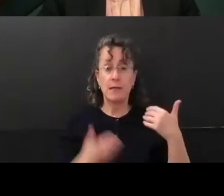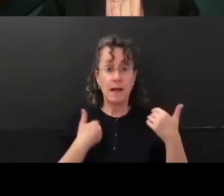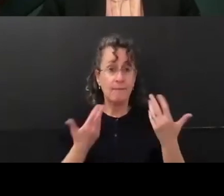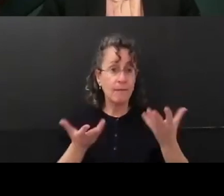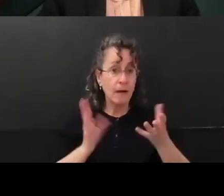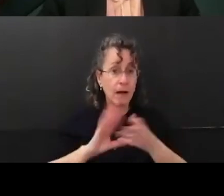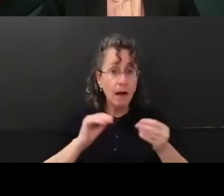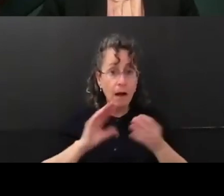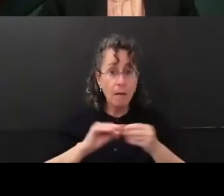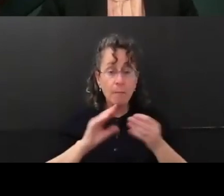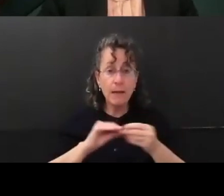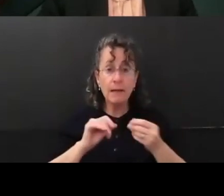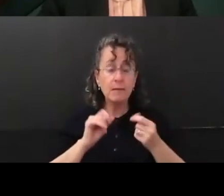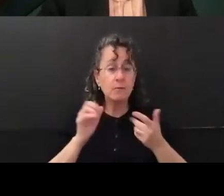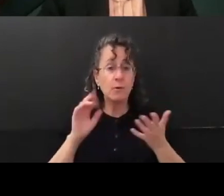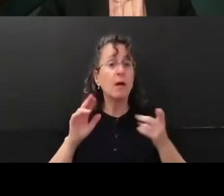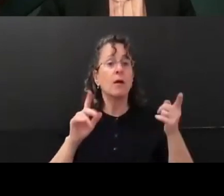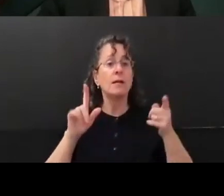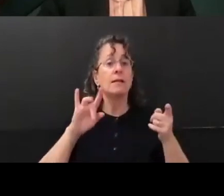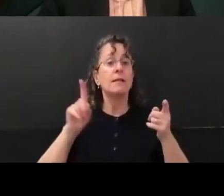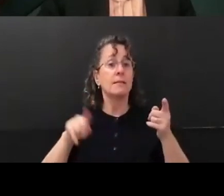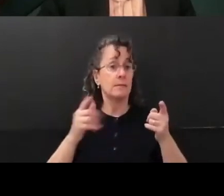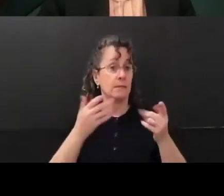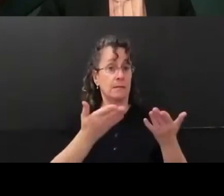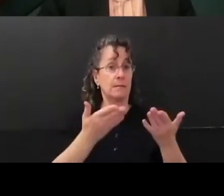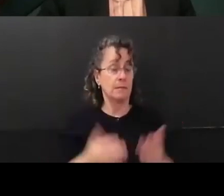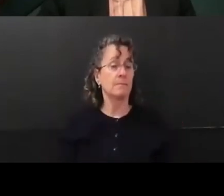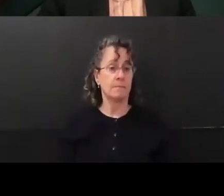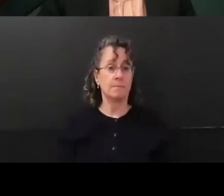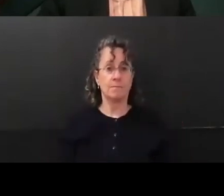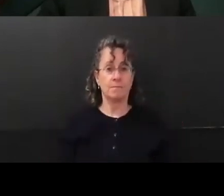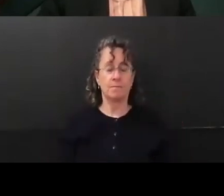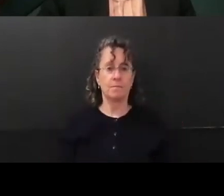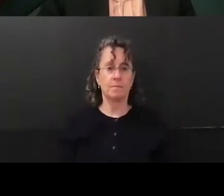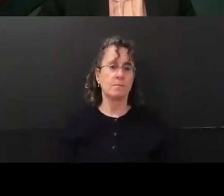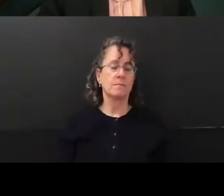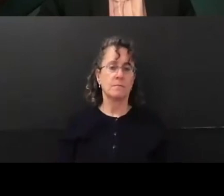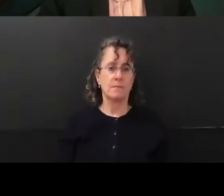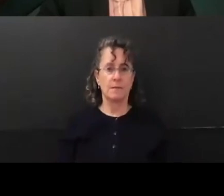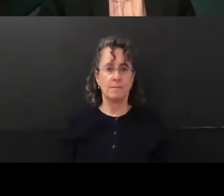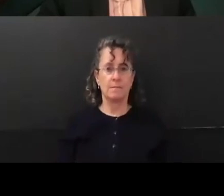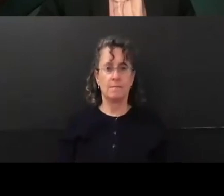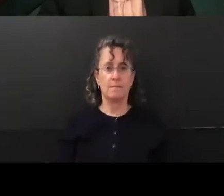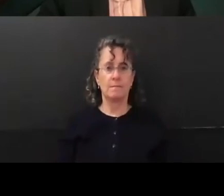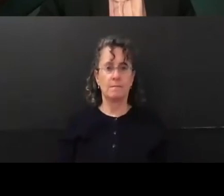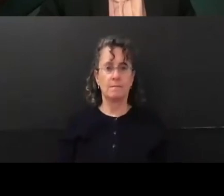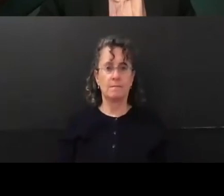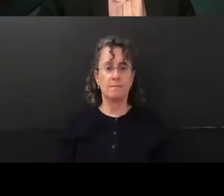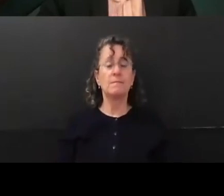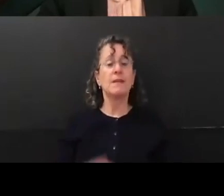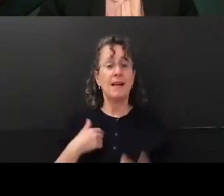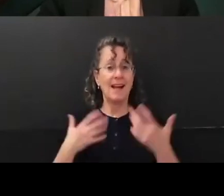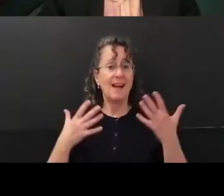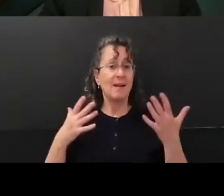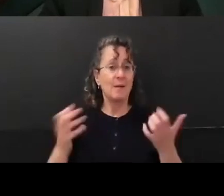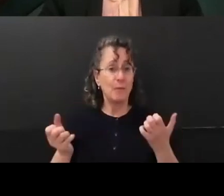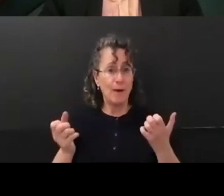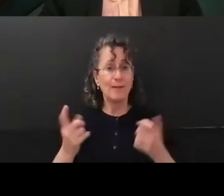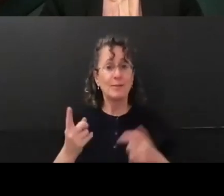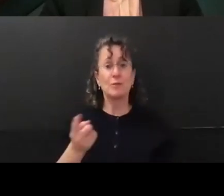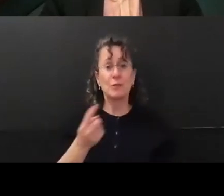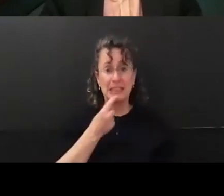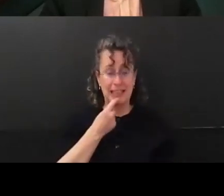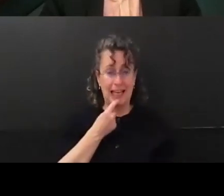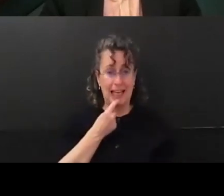or things they'd like to say? Oh, Liz, go ahead. I just want to say that it's a hell of a long time